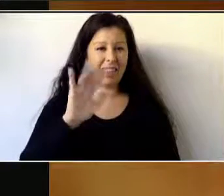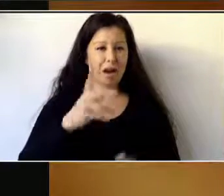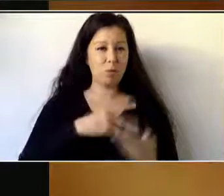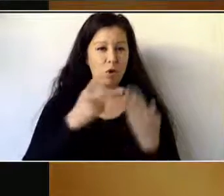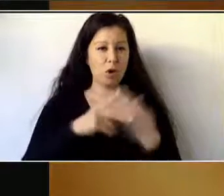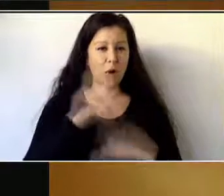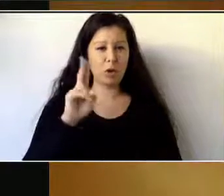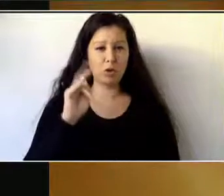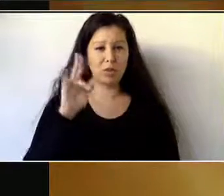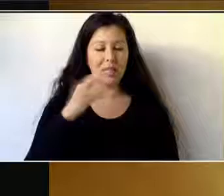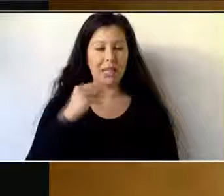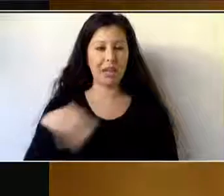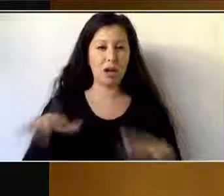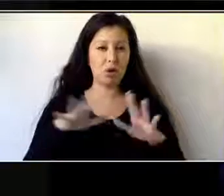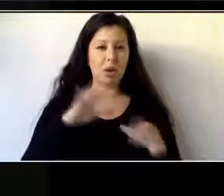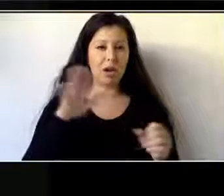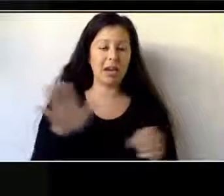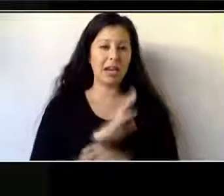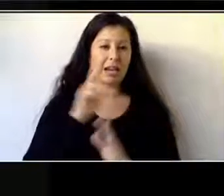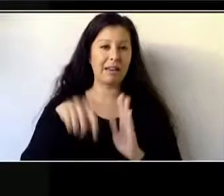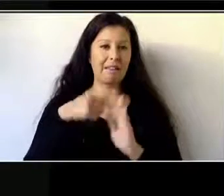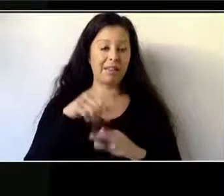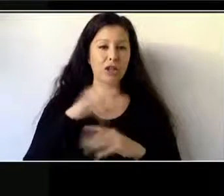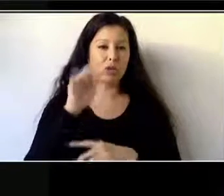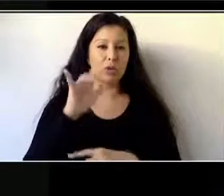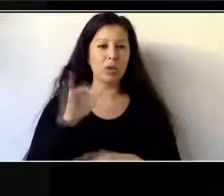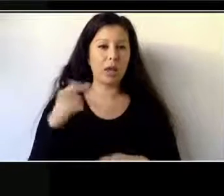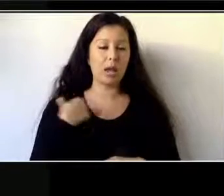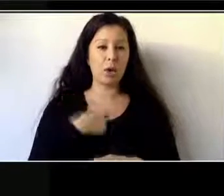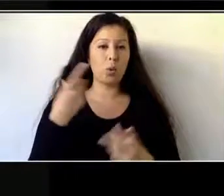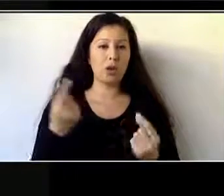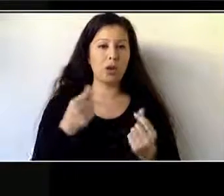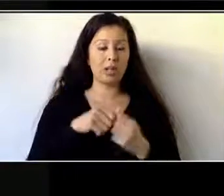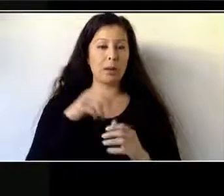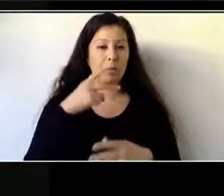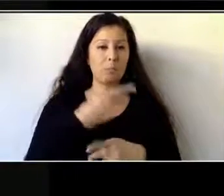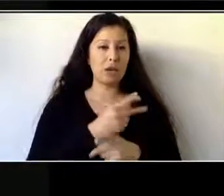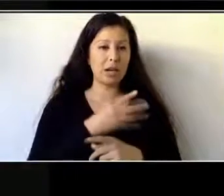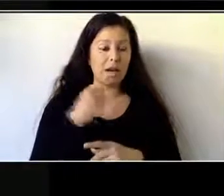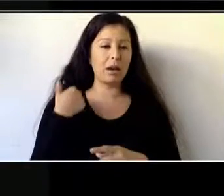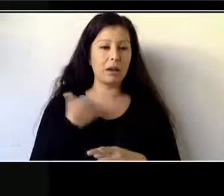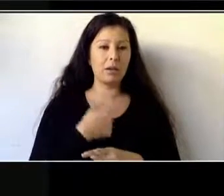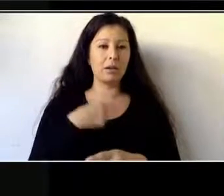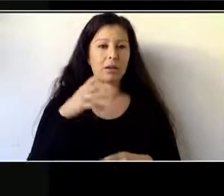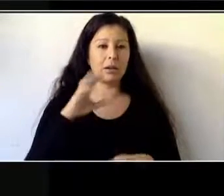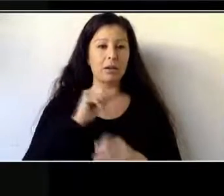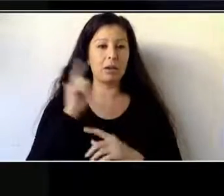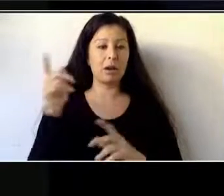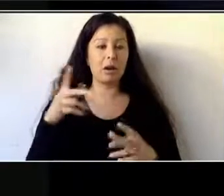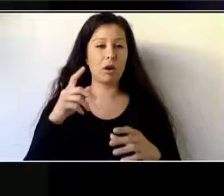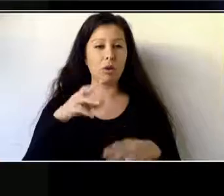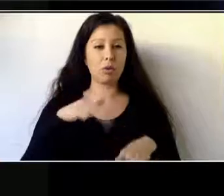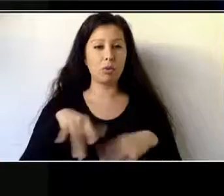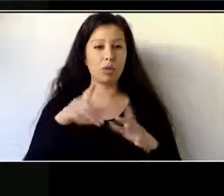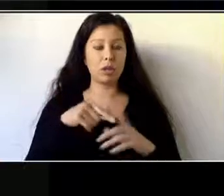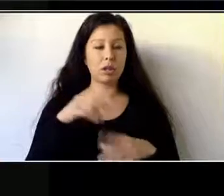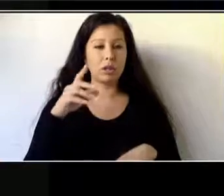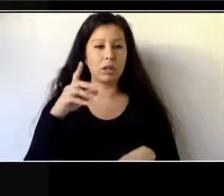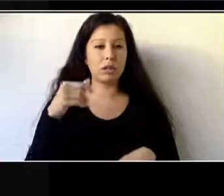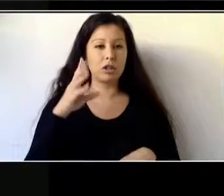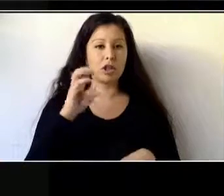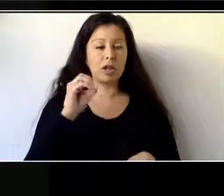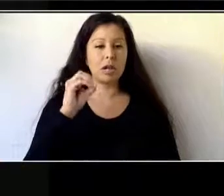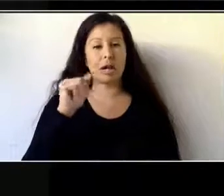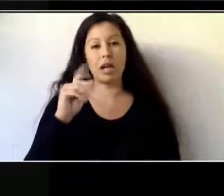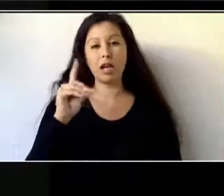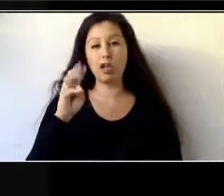I recorded the entire video in Unity, like how you would do like in a production. And then with all the recorded footage, then I brought the footage into Adobe Premiere